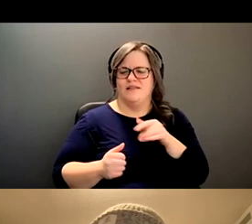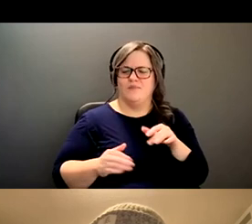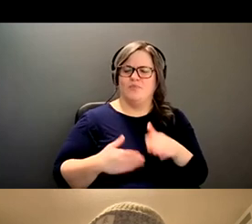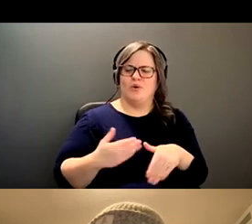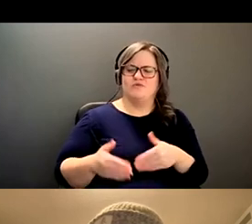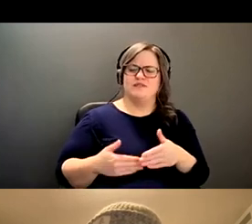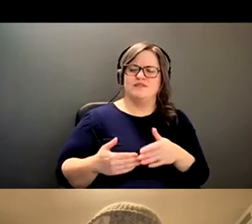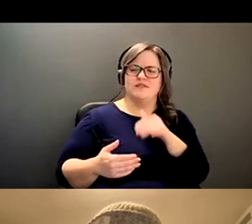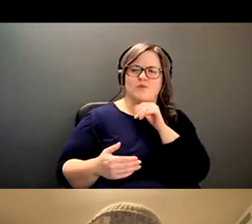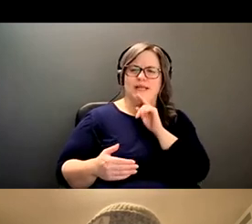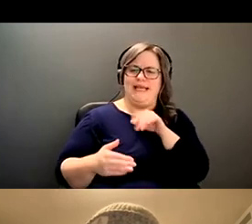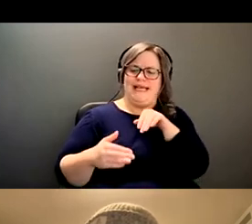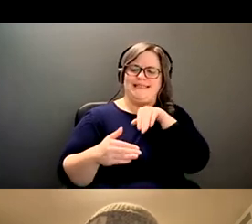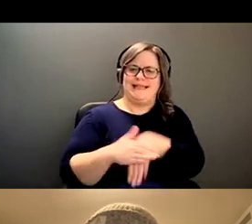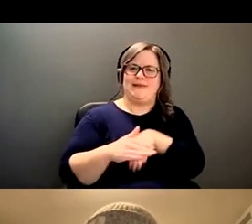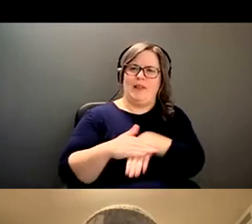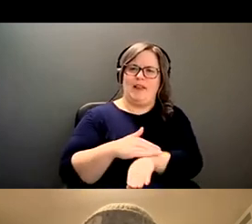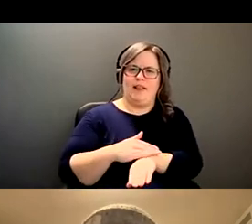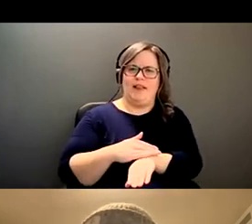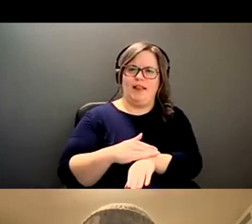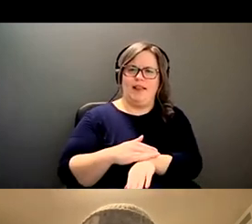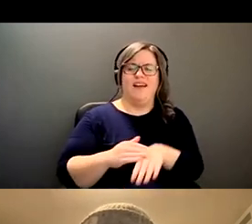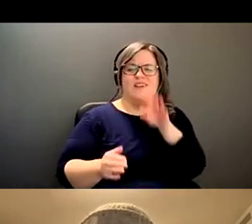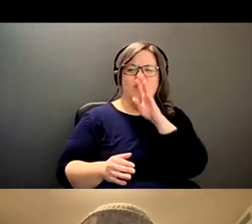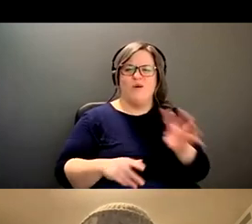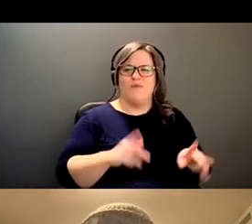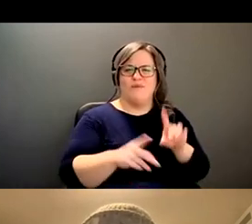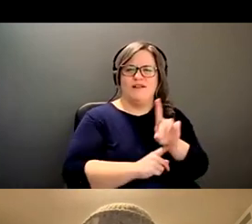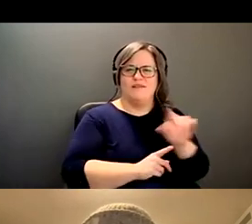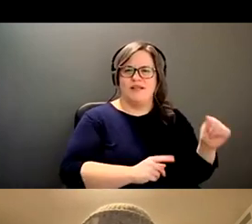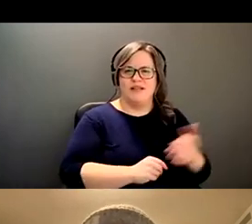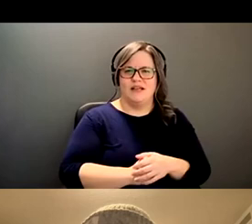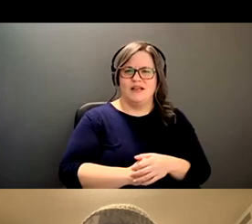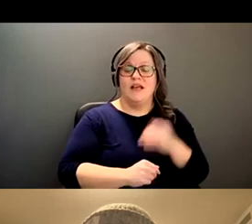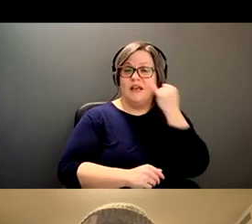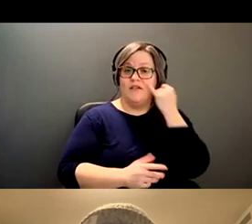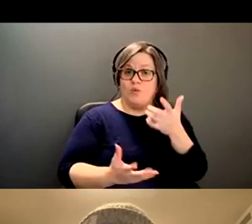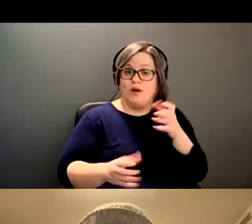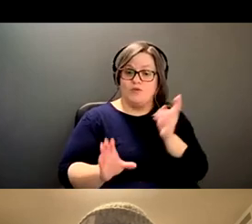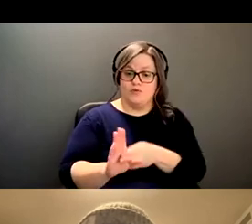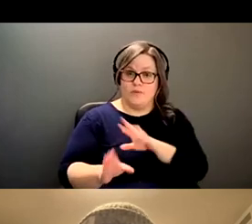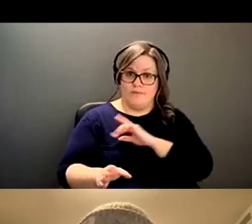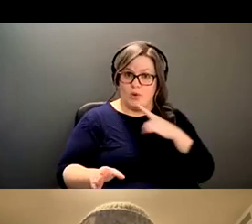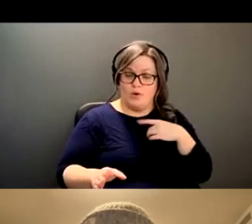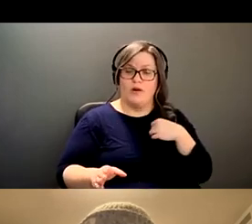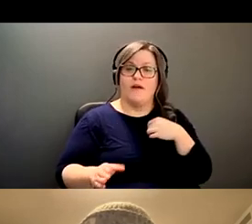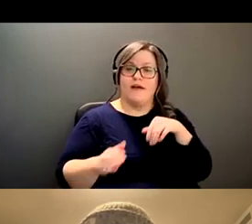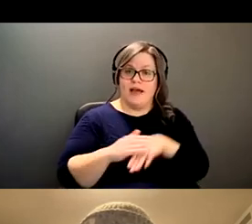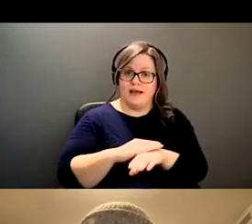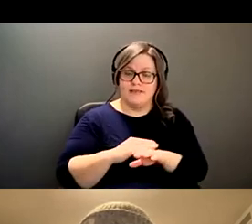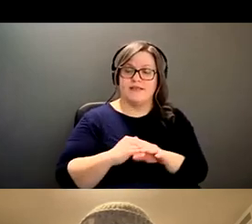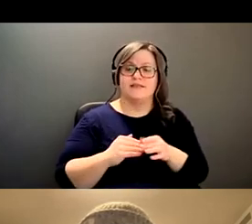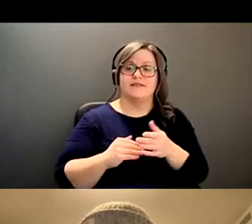it's quite ableist if you like want to be on the board and have access to internet